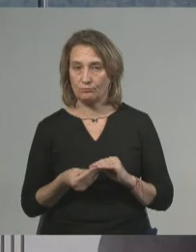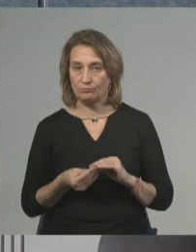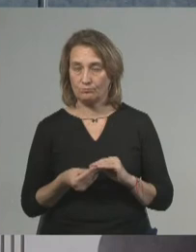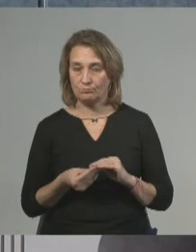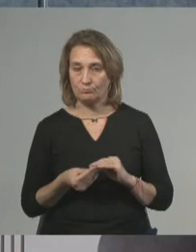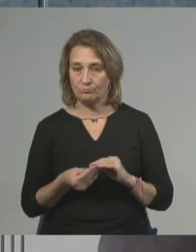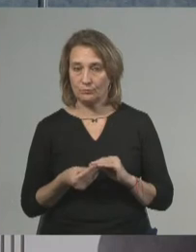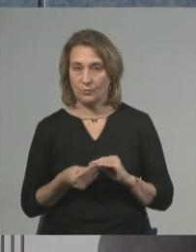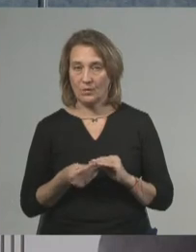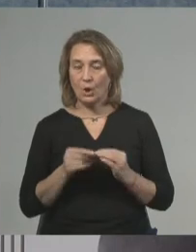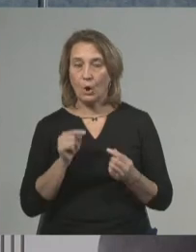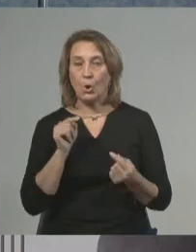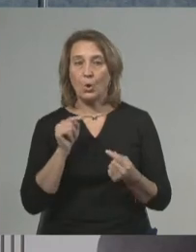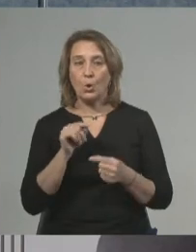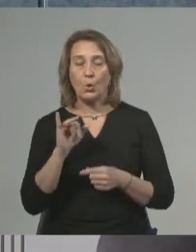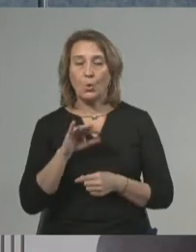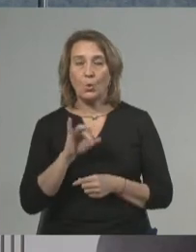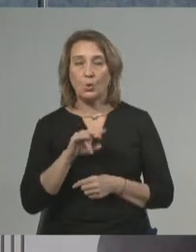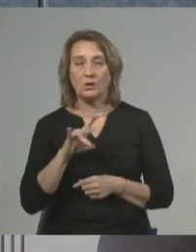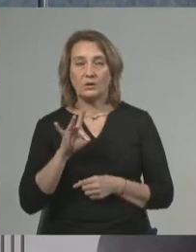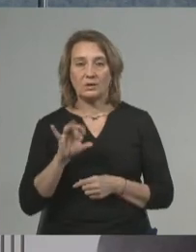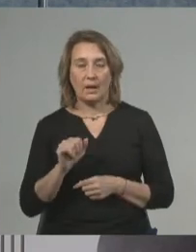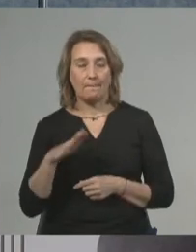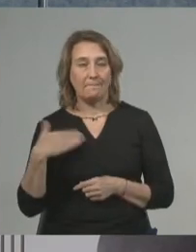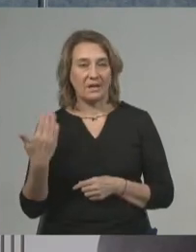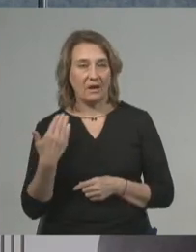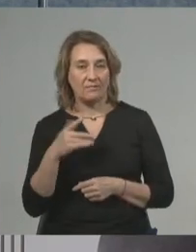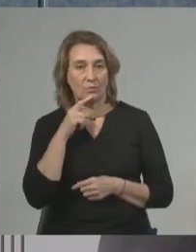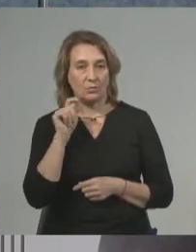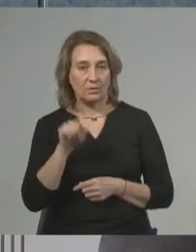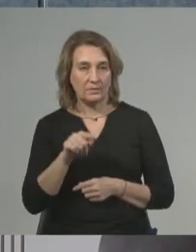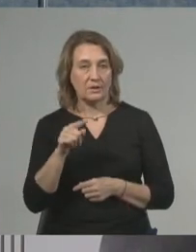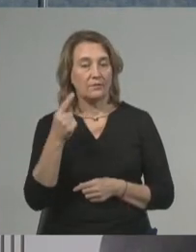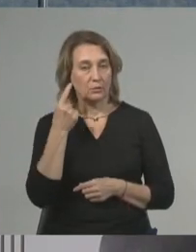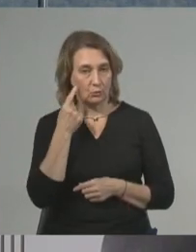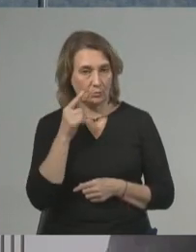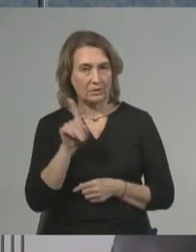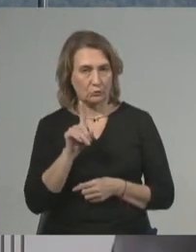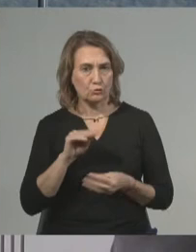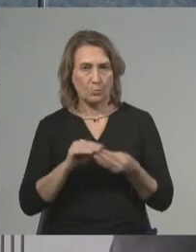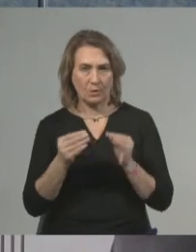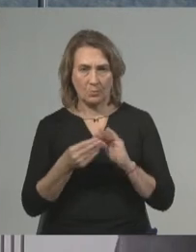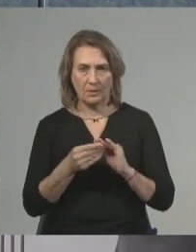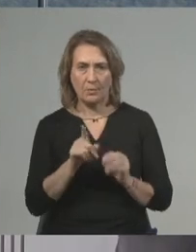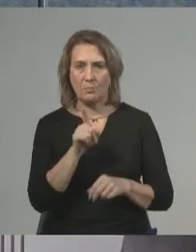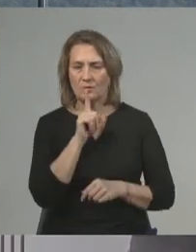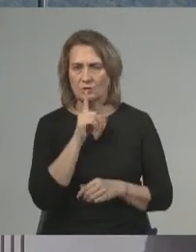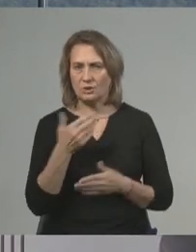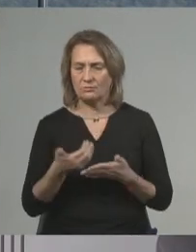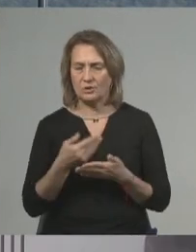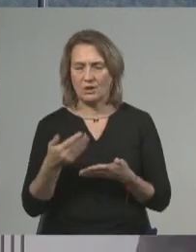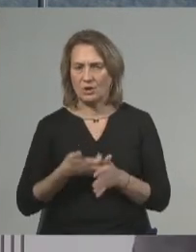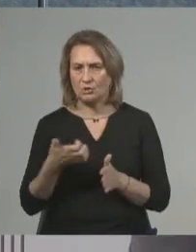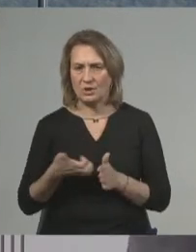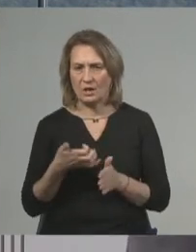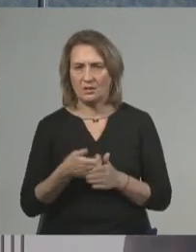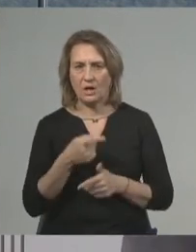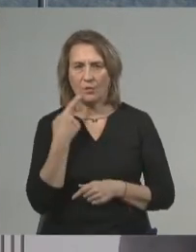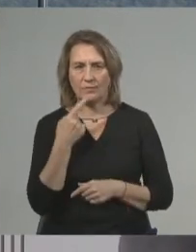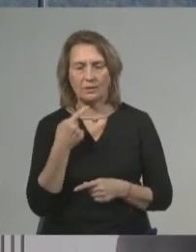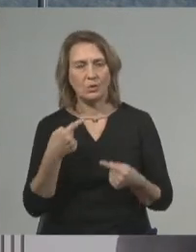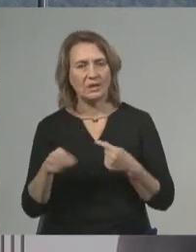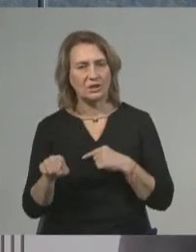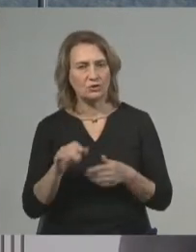feel that it is being downplayed that is not being talked about for whatever reasons and there is a certain like spiral of